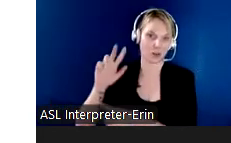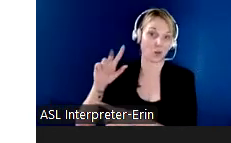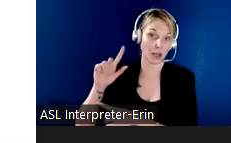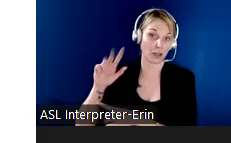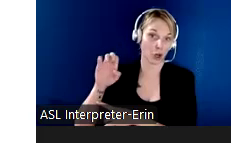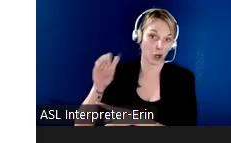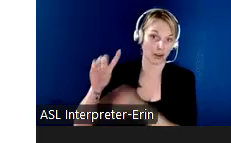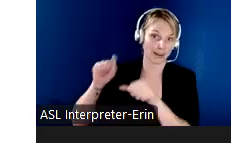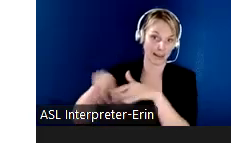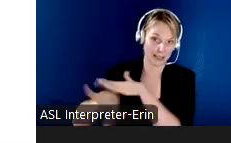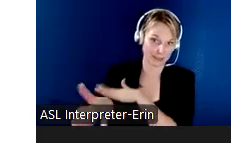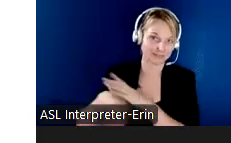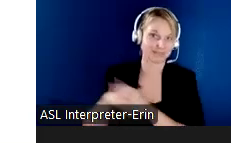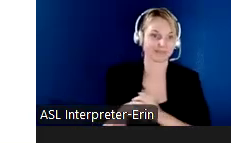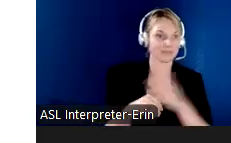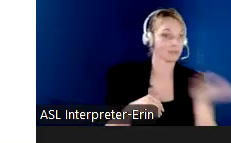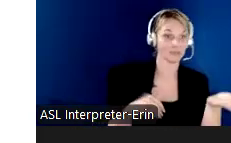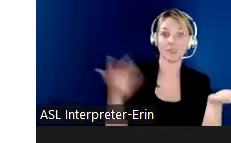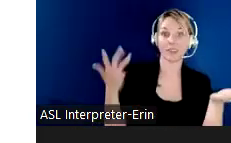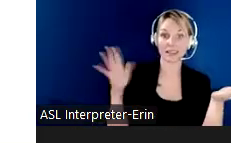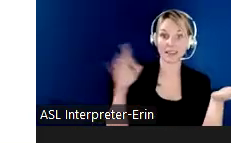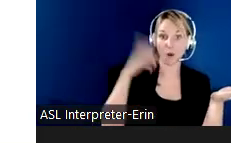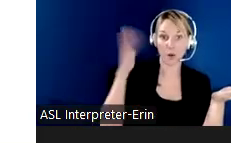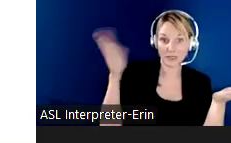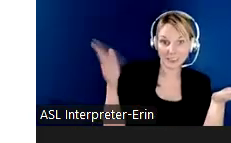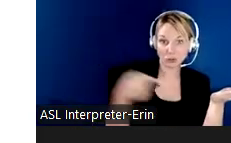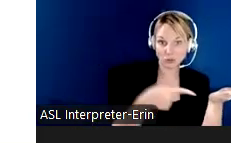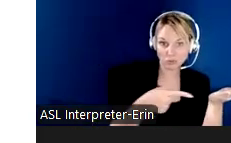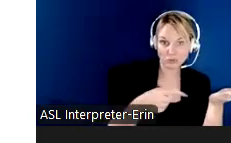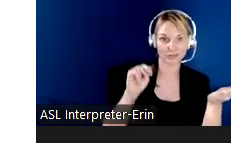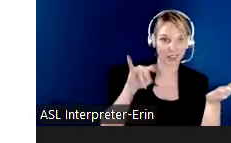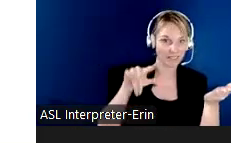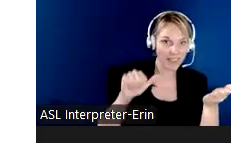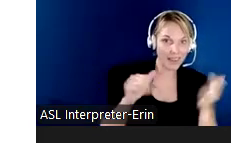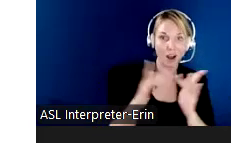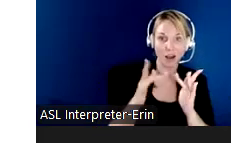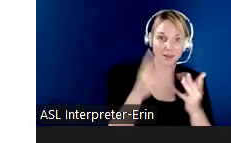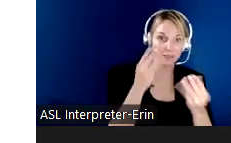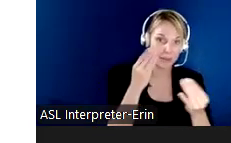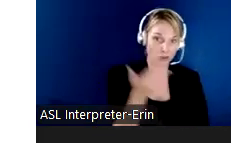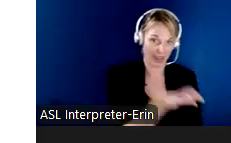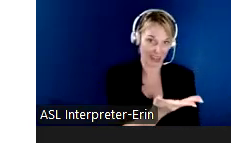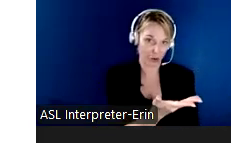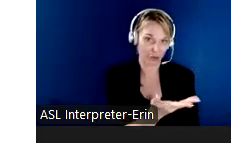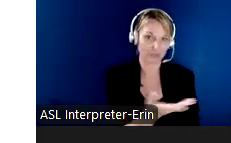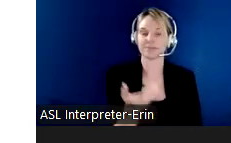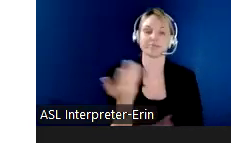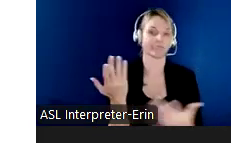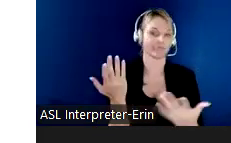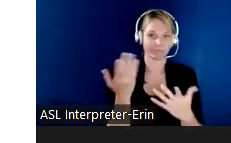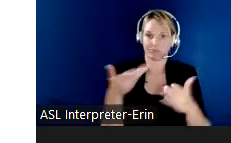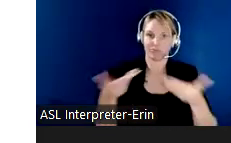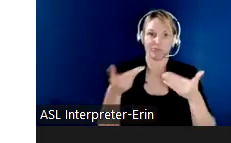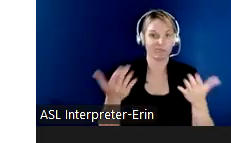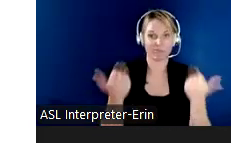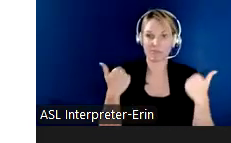And that is it. That is it for the presentation. I've just got Navia's contact information up, so you guys are welcome to email us or give